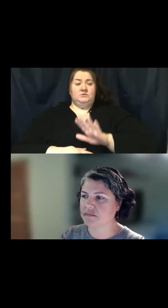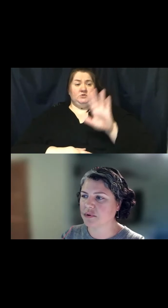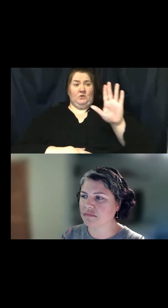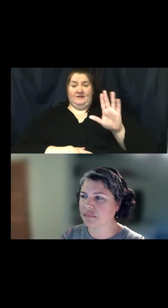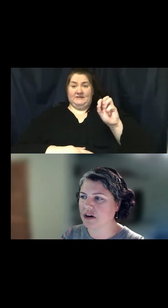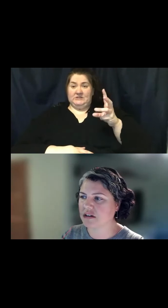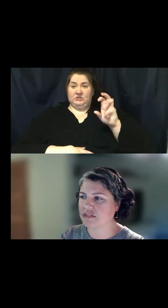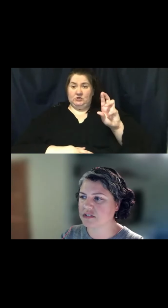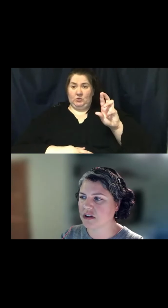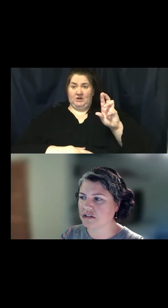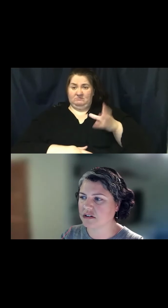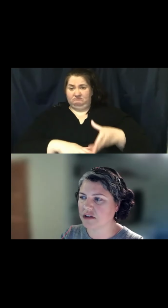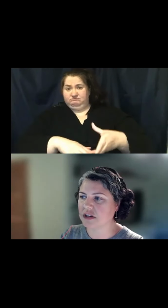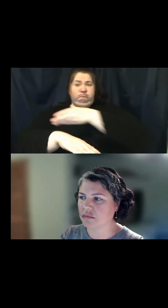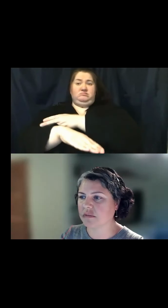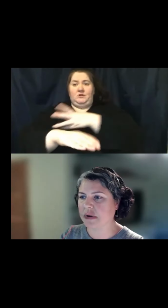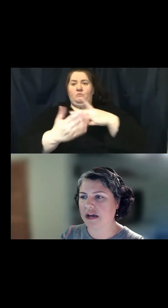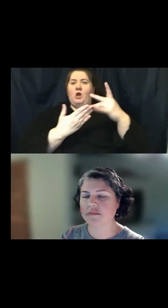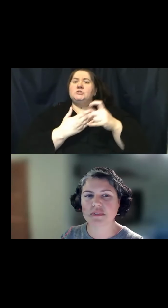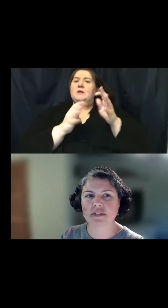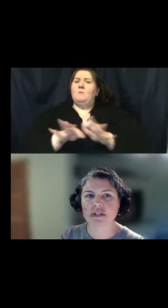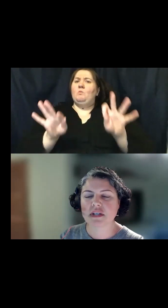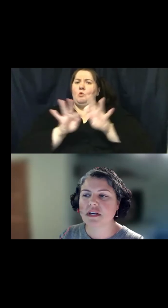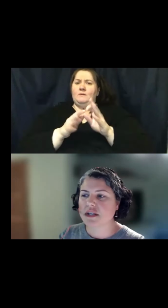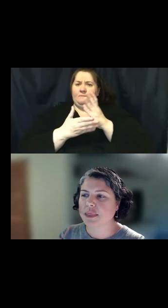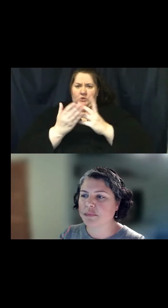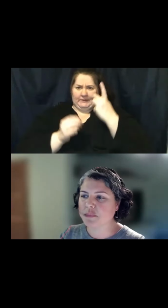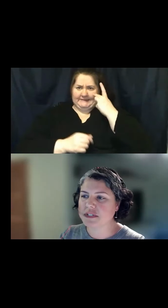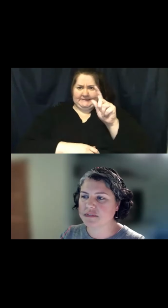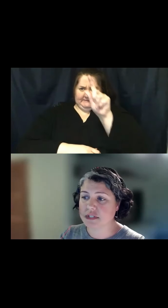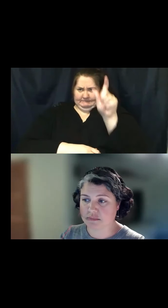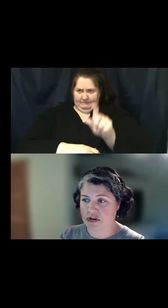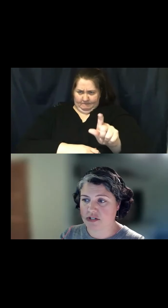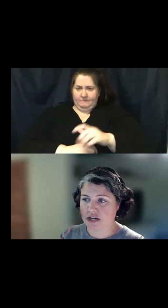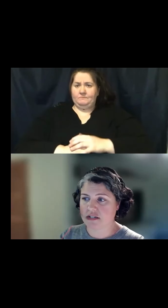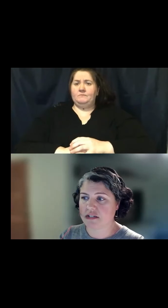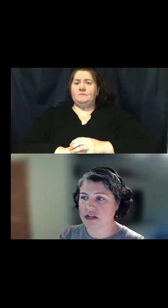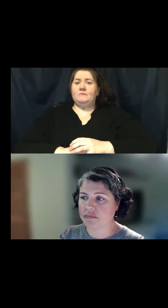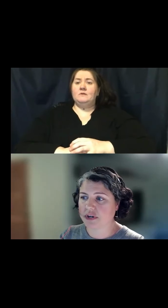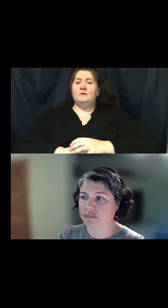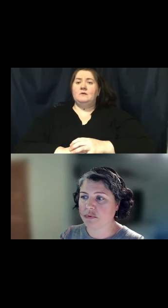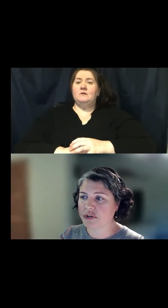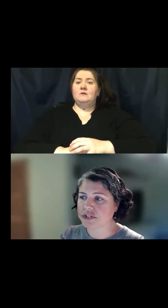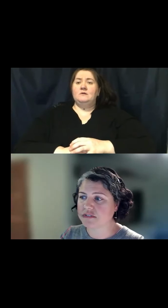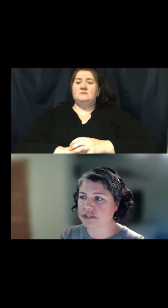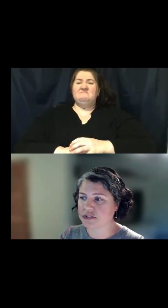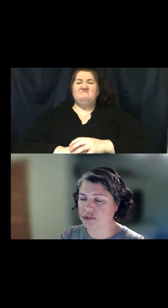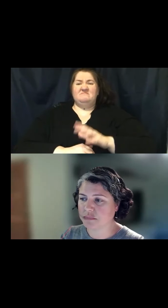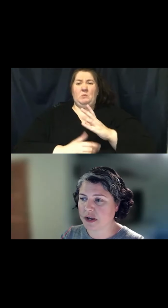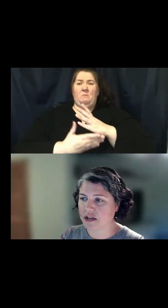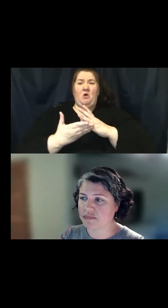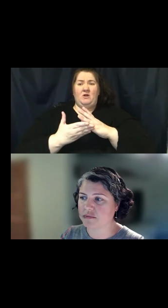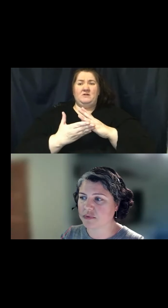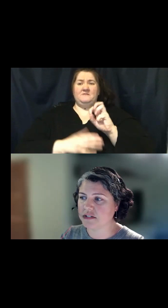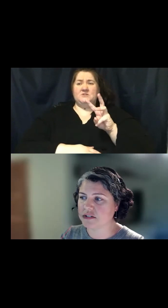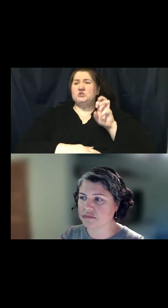is an important part of this underground network of pipes. The purpose of this project is to upgrade a portion of the sewer